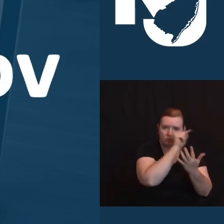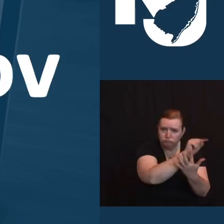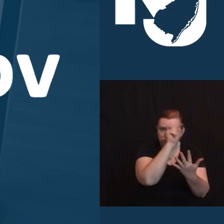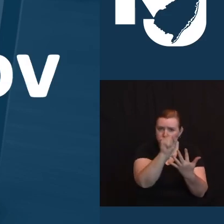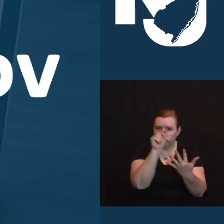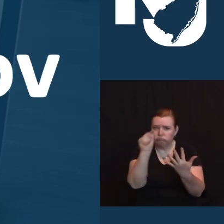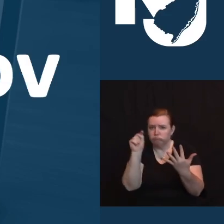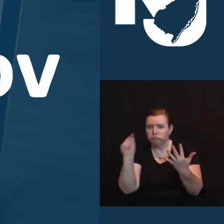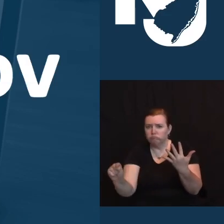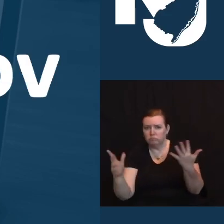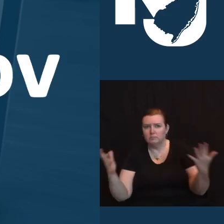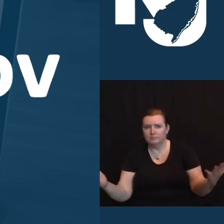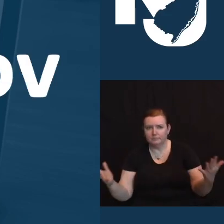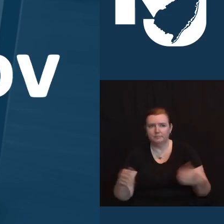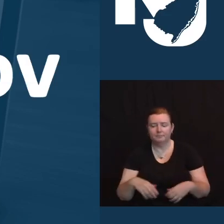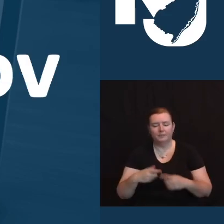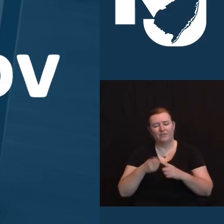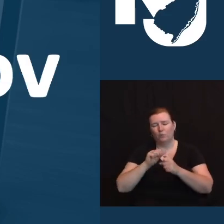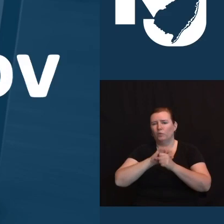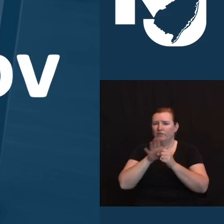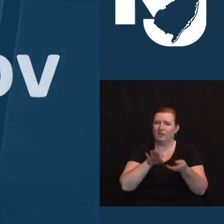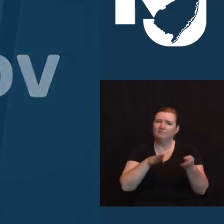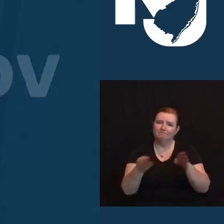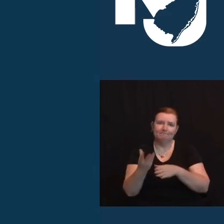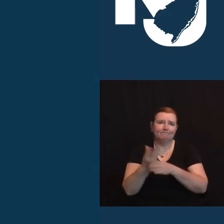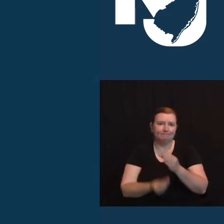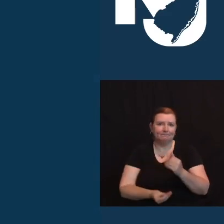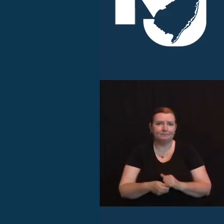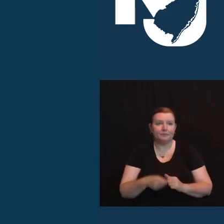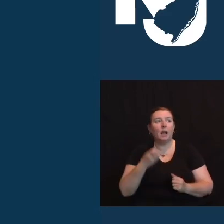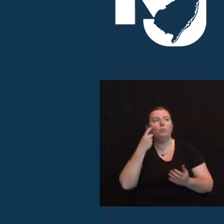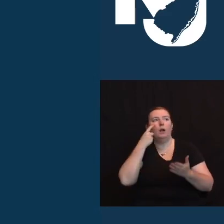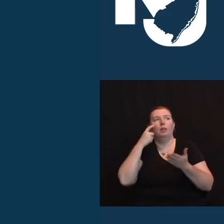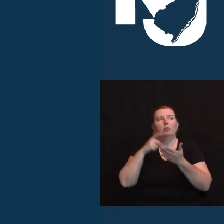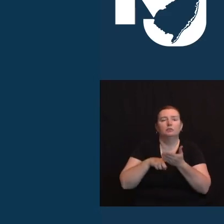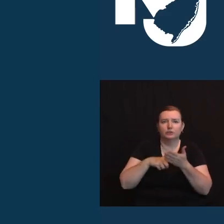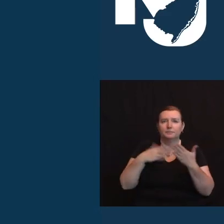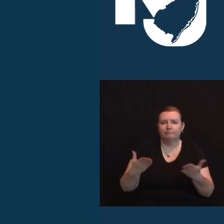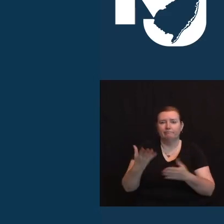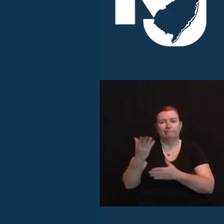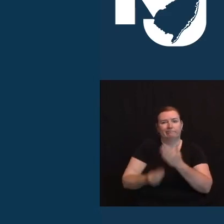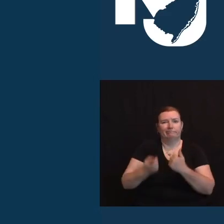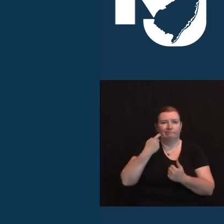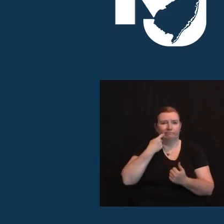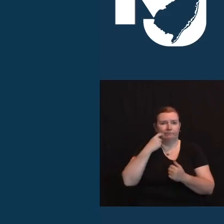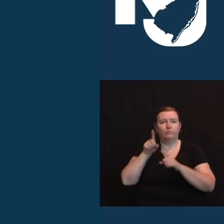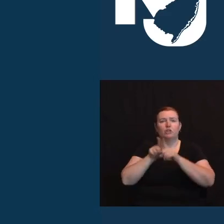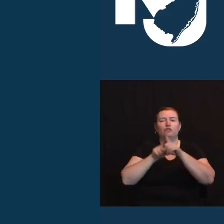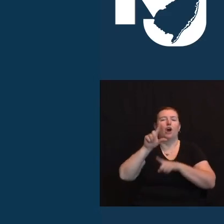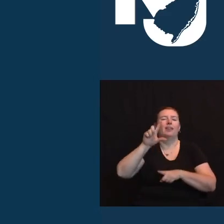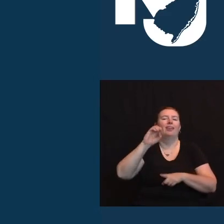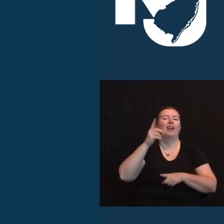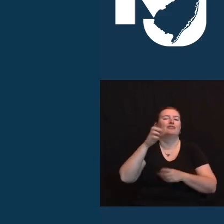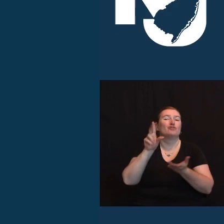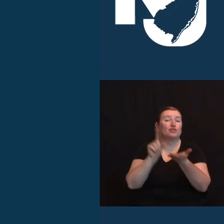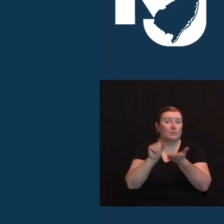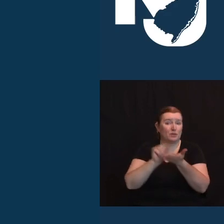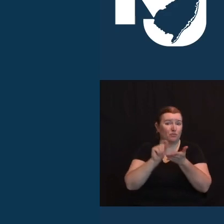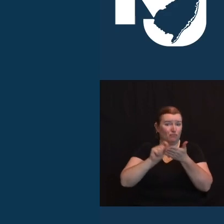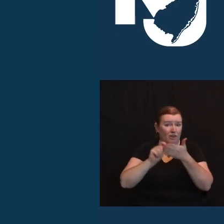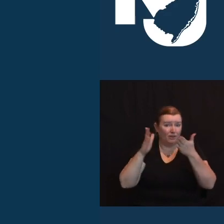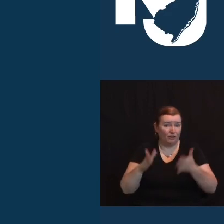Unrelated to COVID-19, I'd also like to quickly acknowledge the passing of longtime Star-Ledger reporter Sue Epstein, who passed away